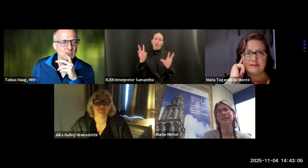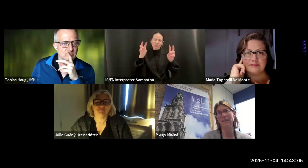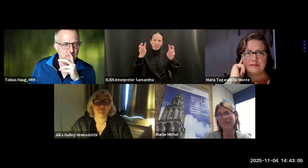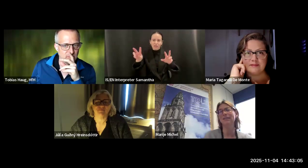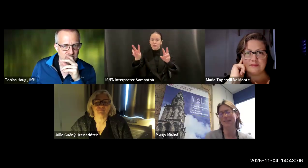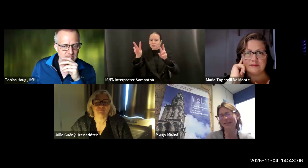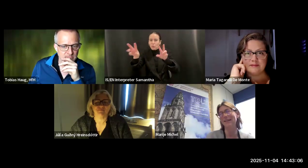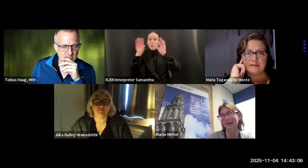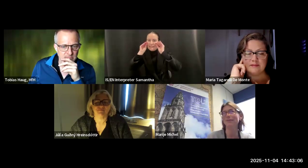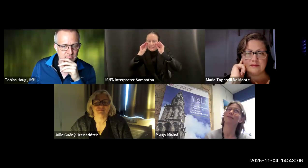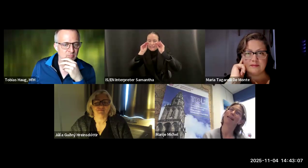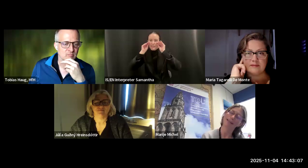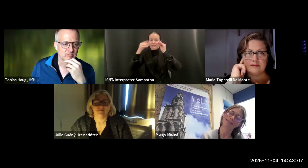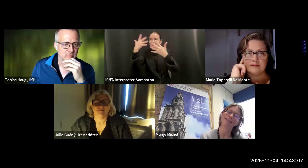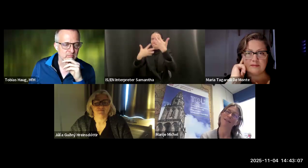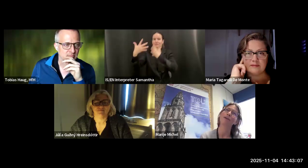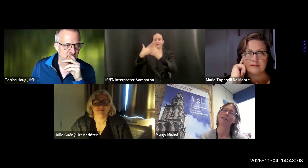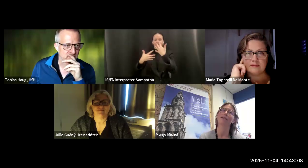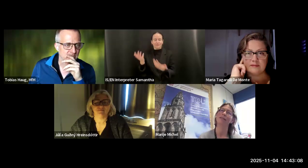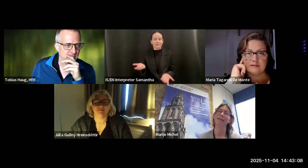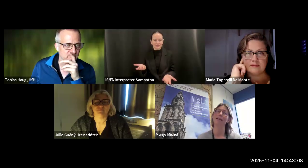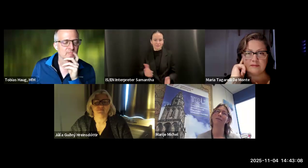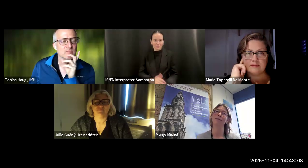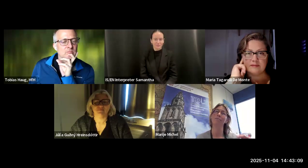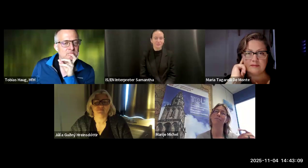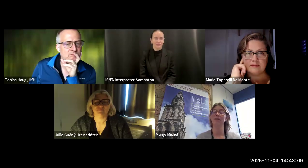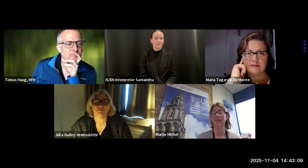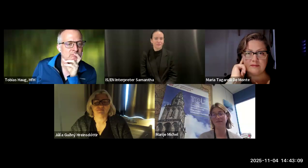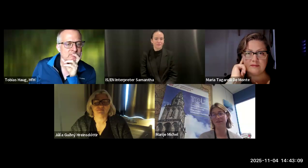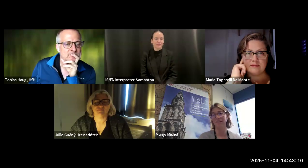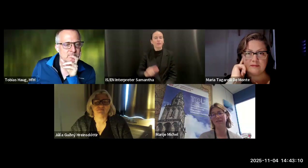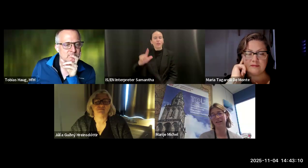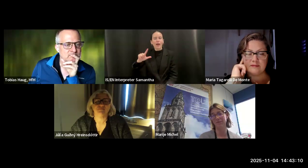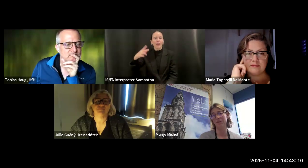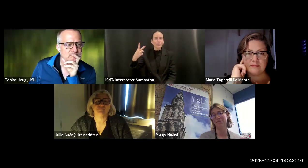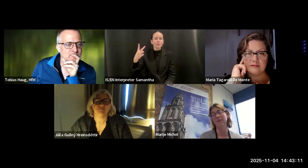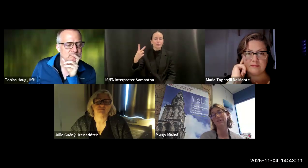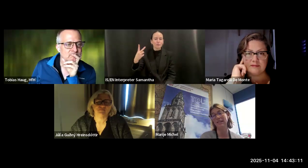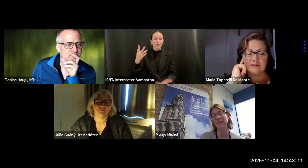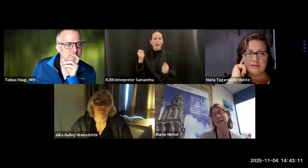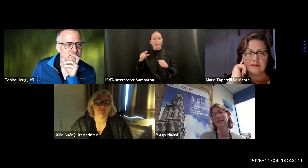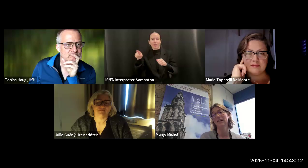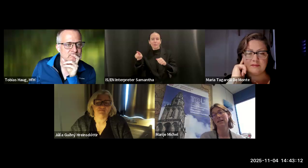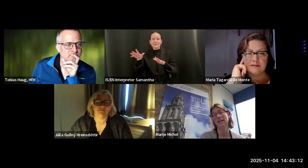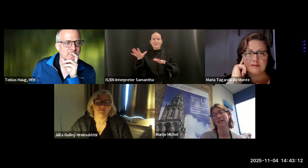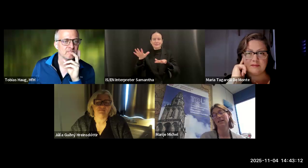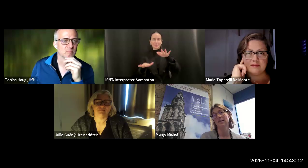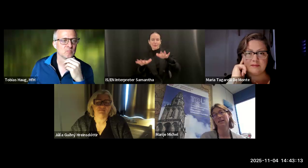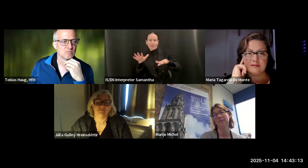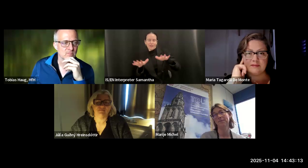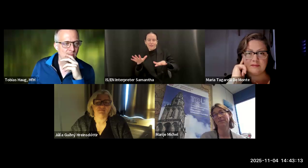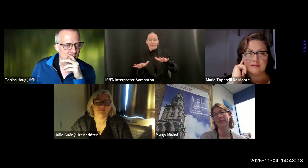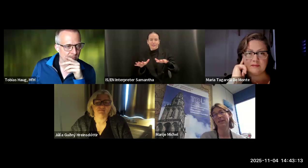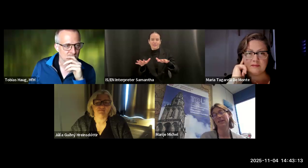are similar second language text or second language behaviors that we also see